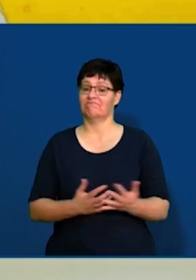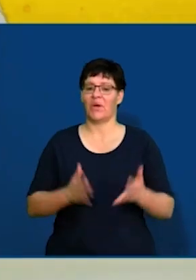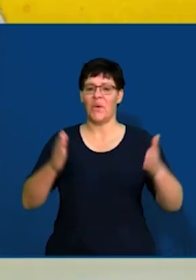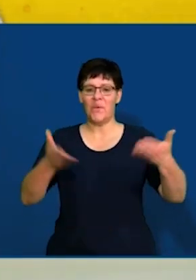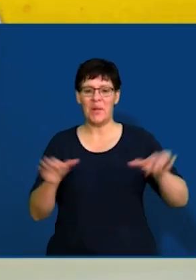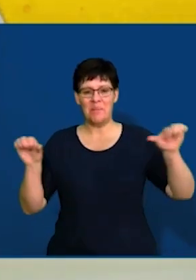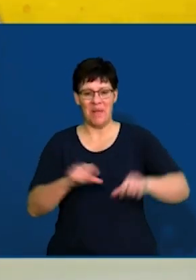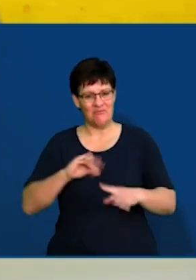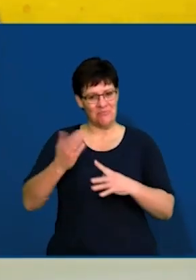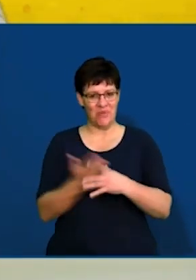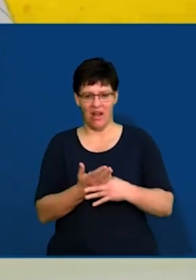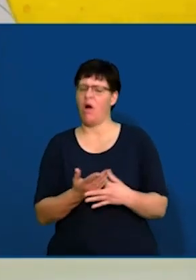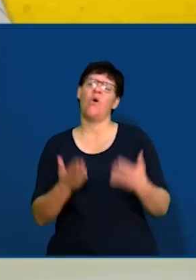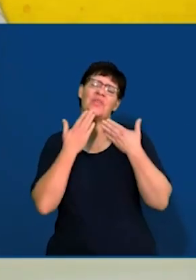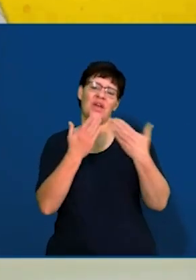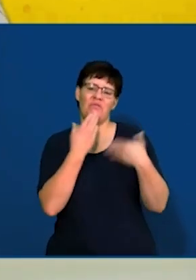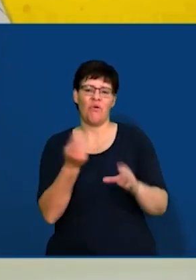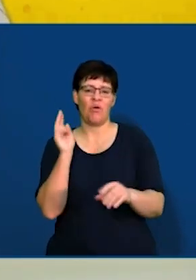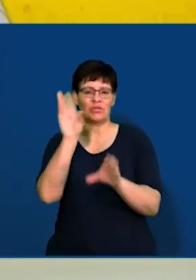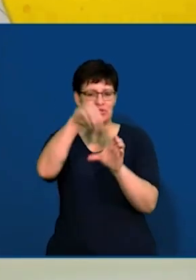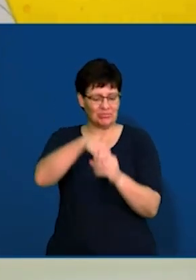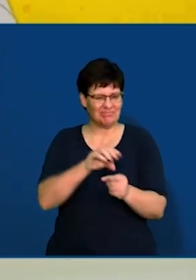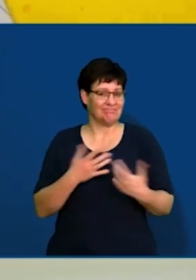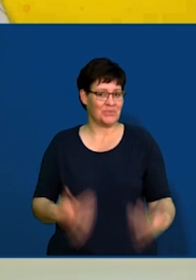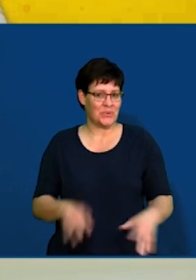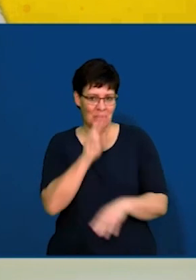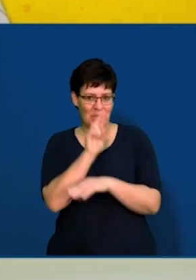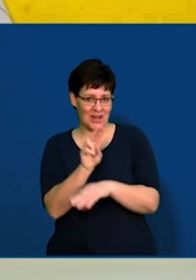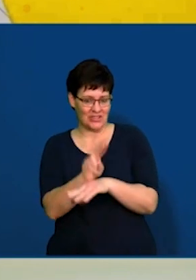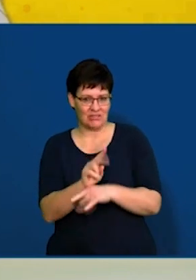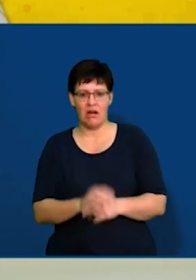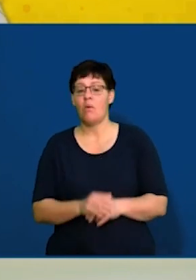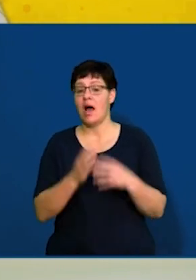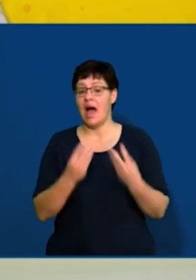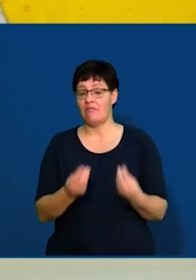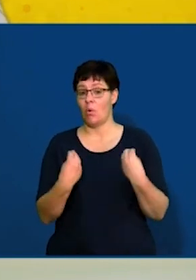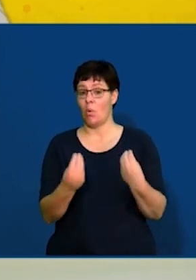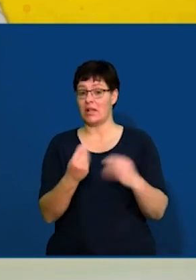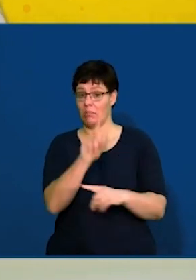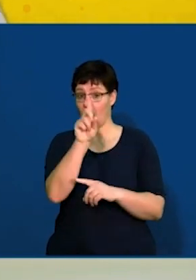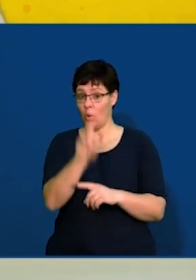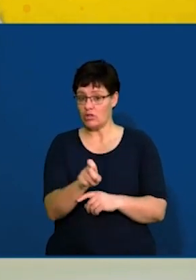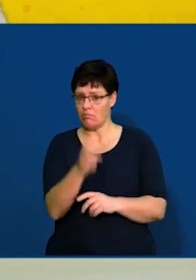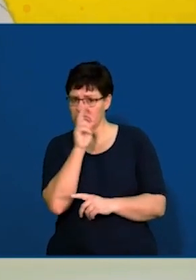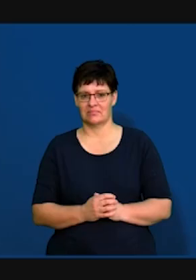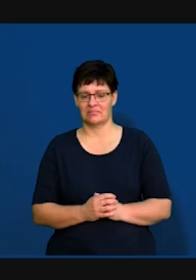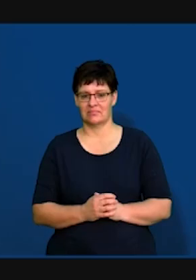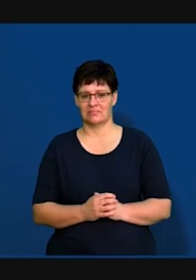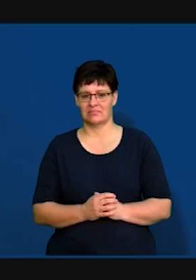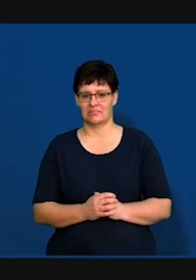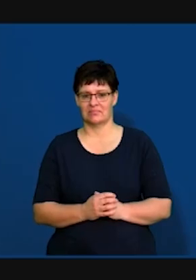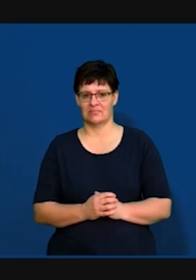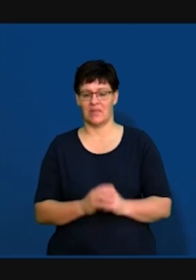Welcome back from the break, guys. Thank you so much for joining us. As always, we've got a WhatsApp question, so we're going to have a look at that.